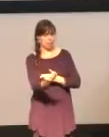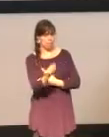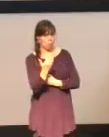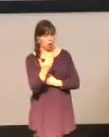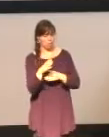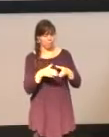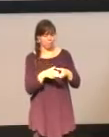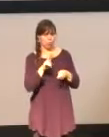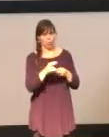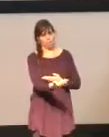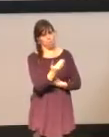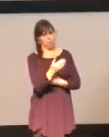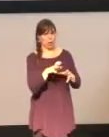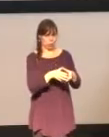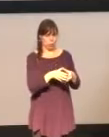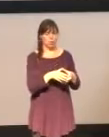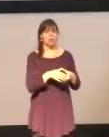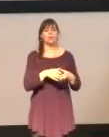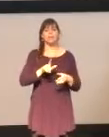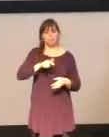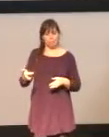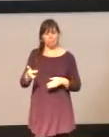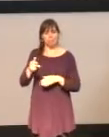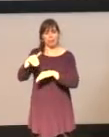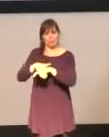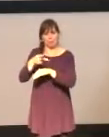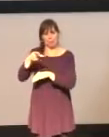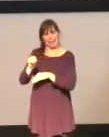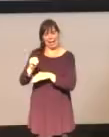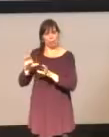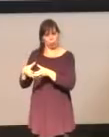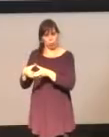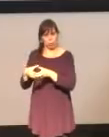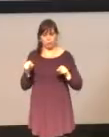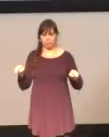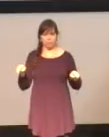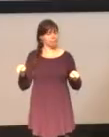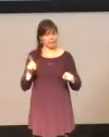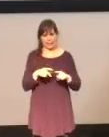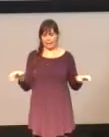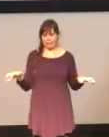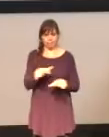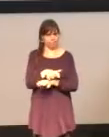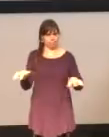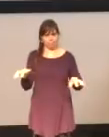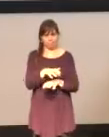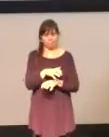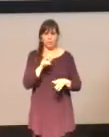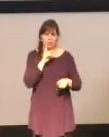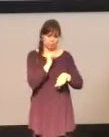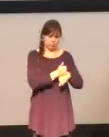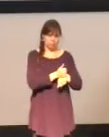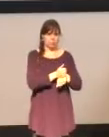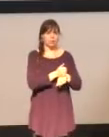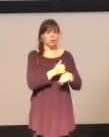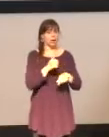call them the AM crew, and in the afternoon, the PM crew. Those communities are not allowed to intermix because we wanted to define a community